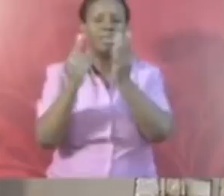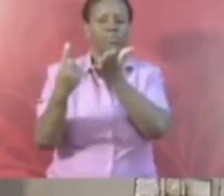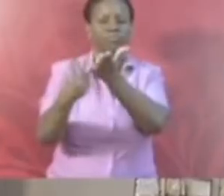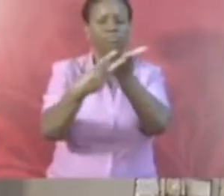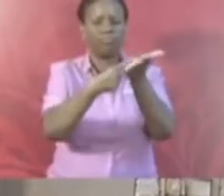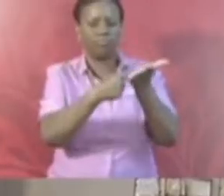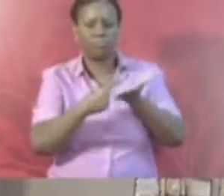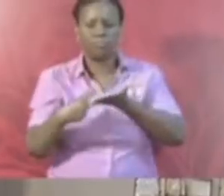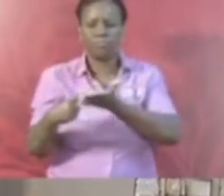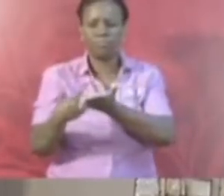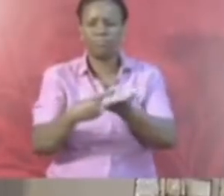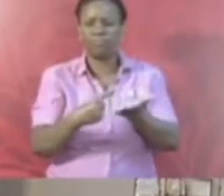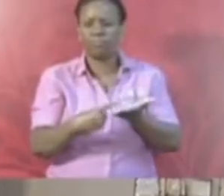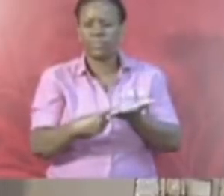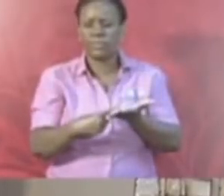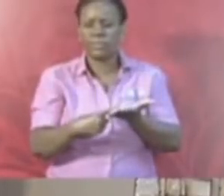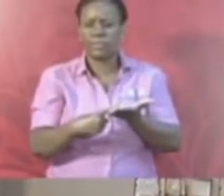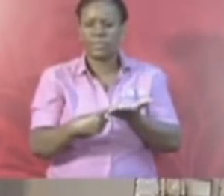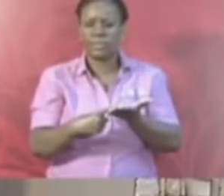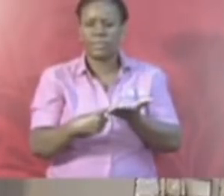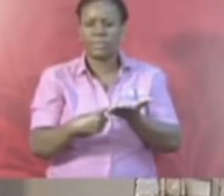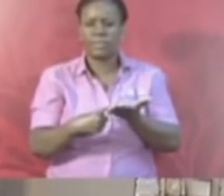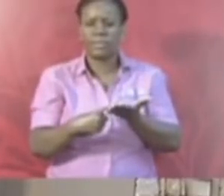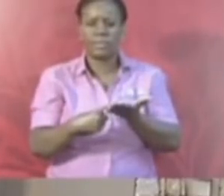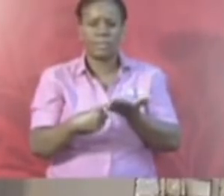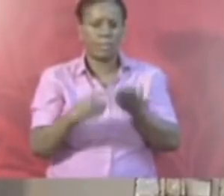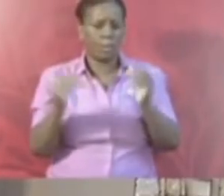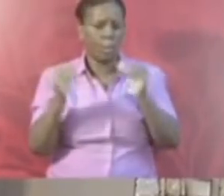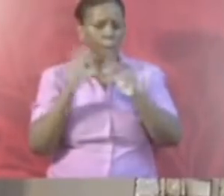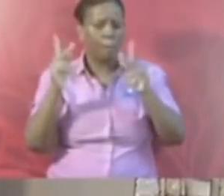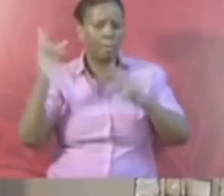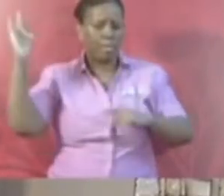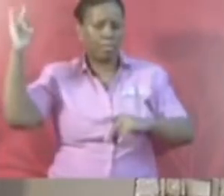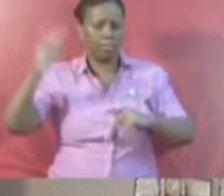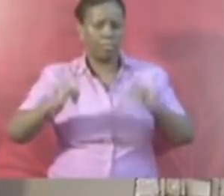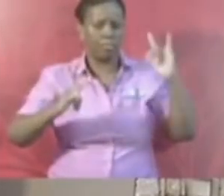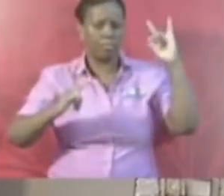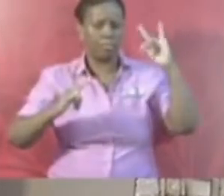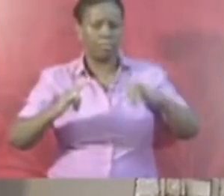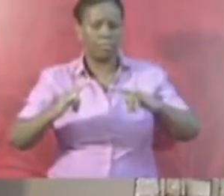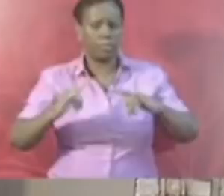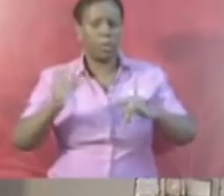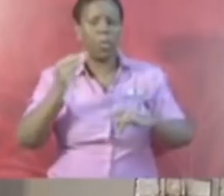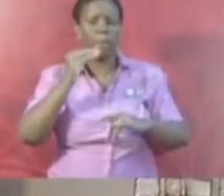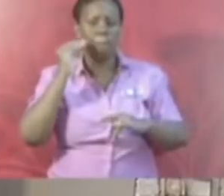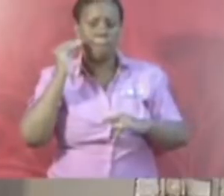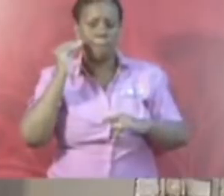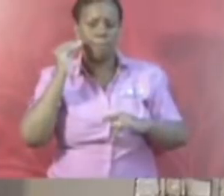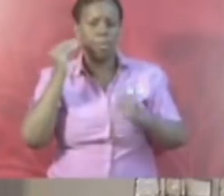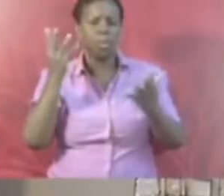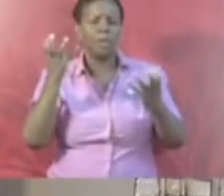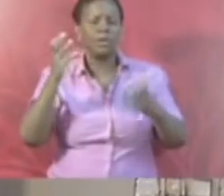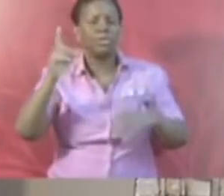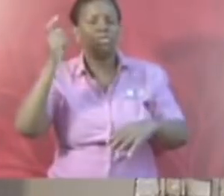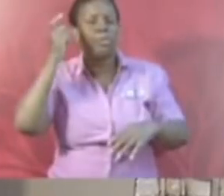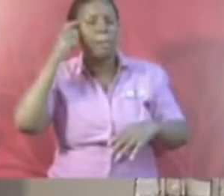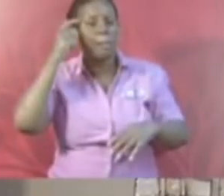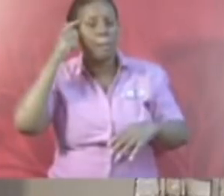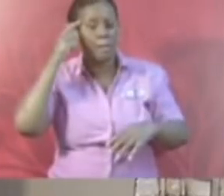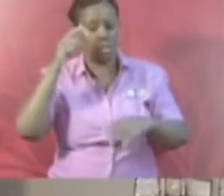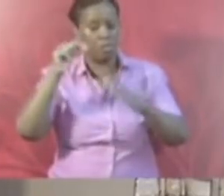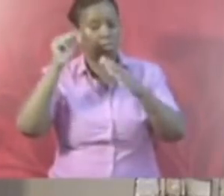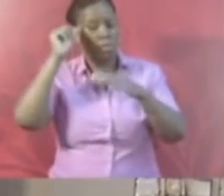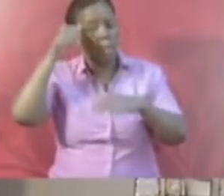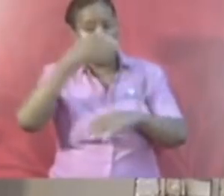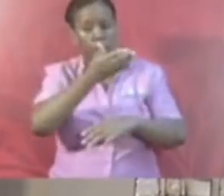devising a more liberal exemption policy to get persons home. I'd just like to remind the population, both here and